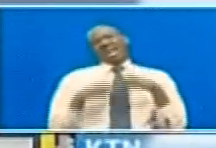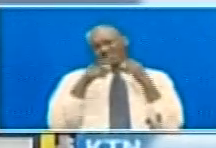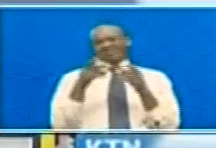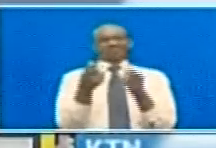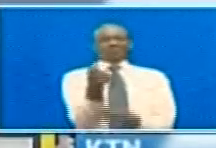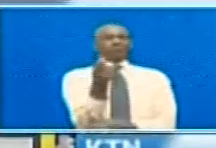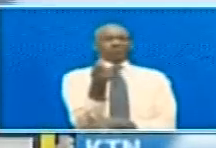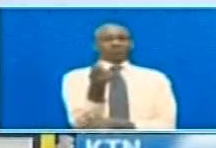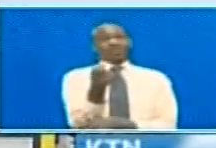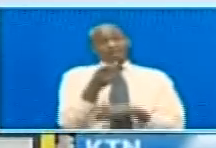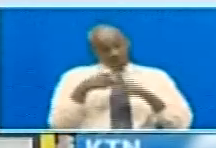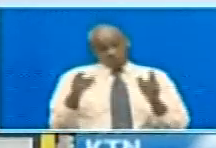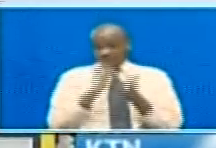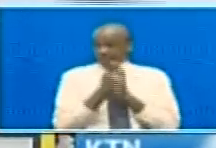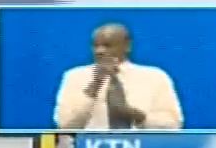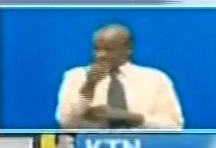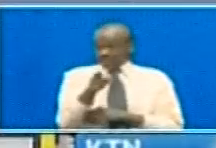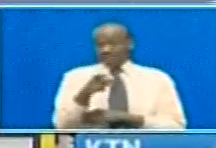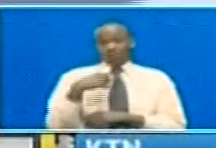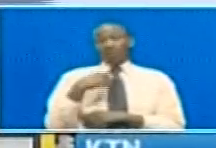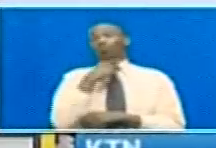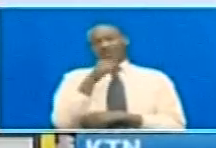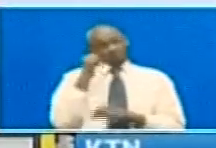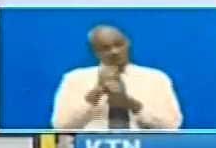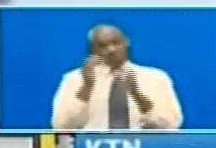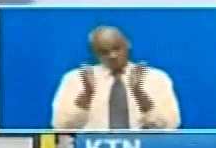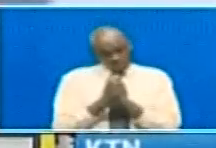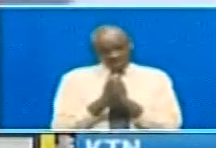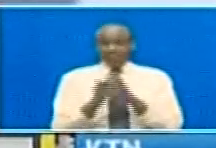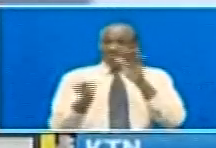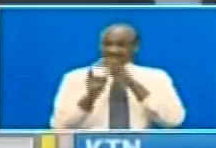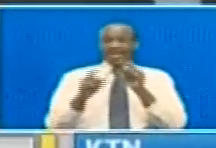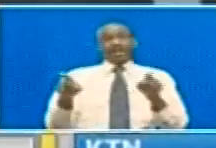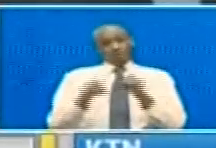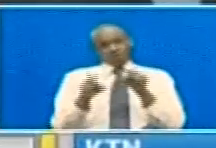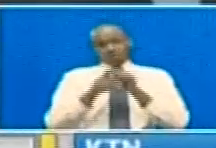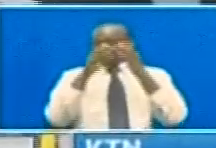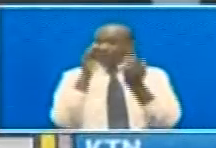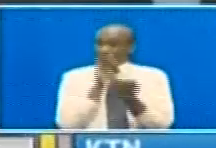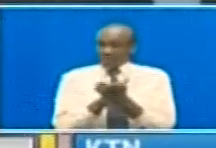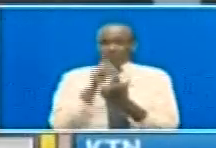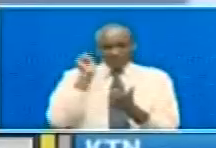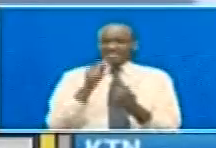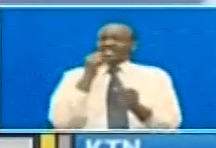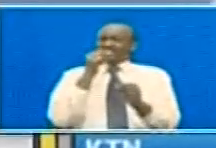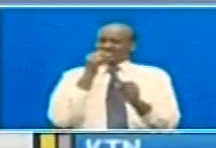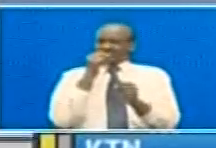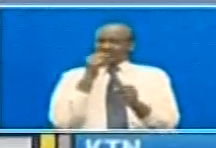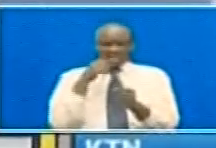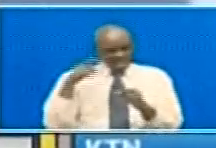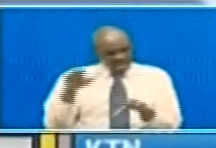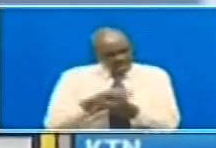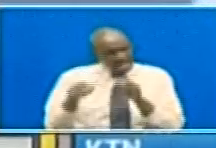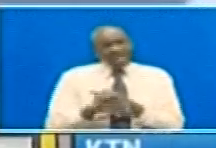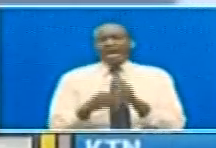reason why we felt, working closely under our parent ministry and also with the World Bank and the stakeholders, that we need to expand our product